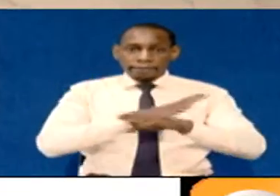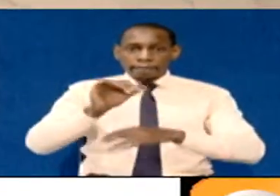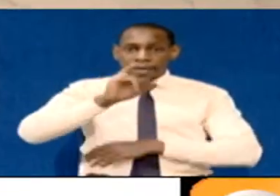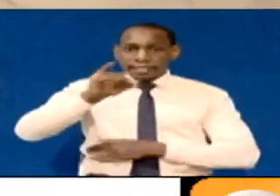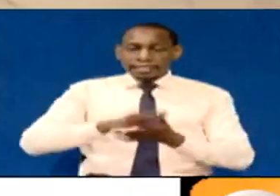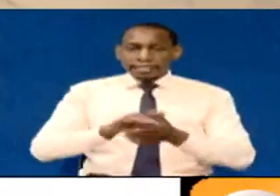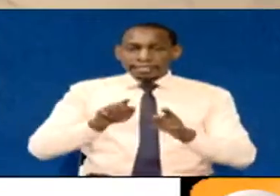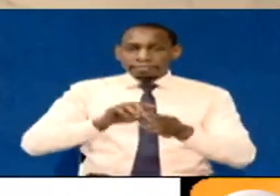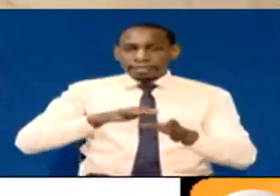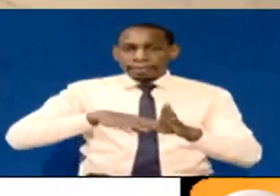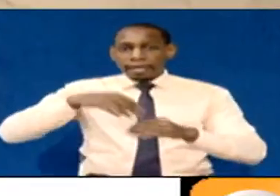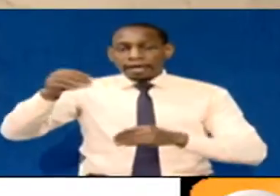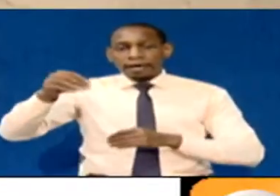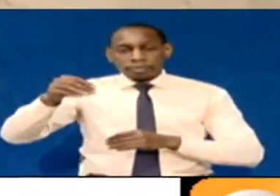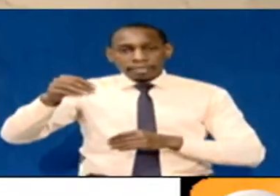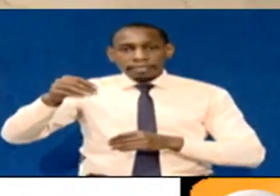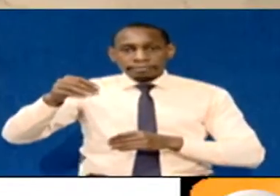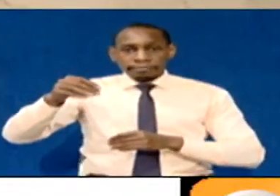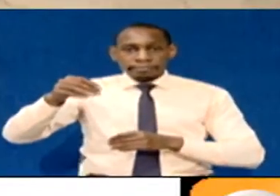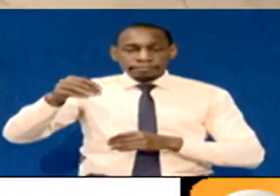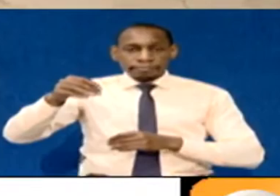to go to those steps of